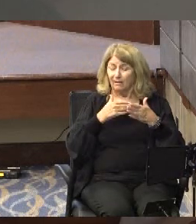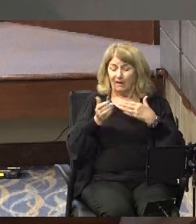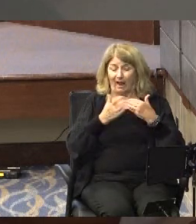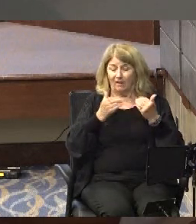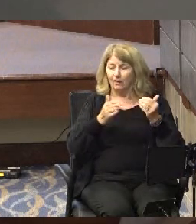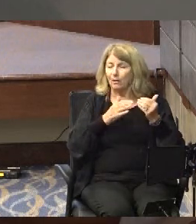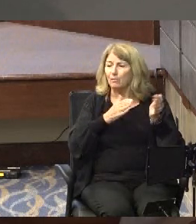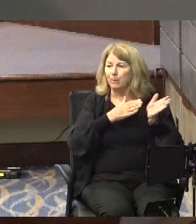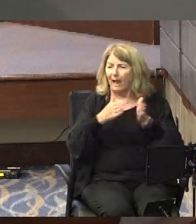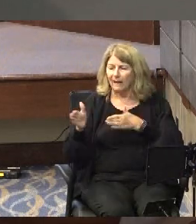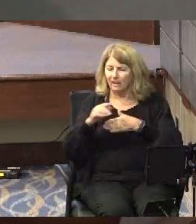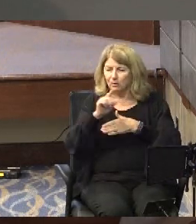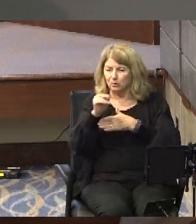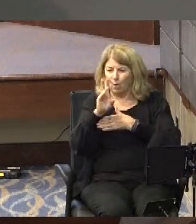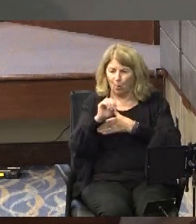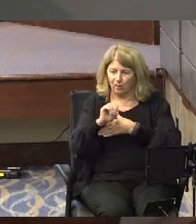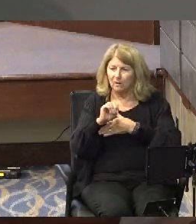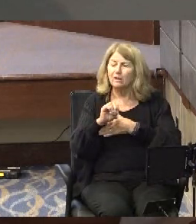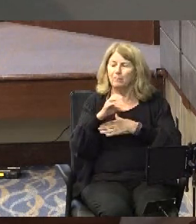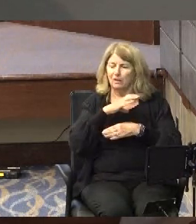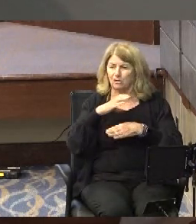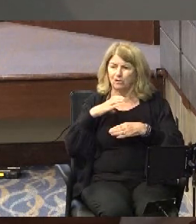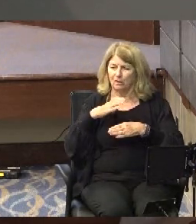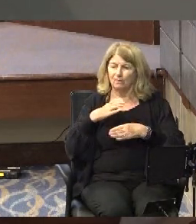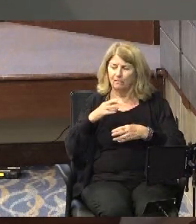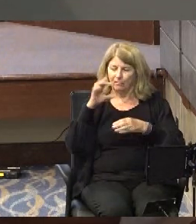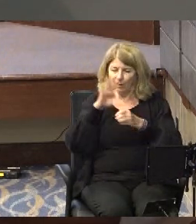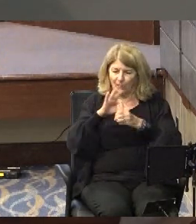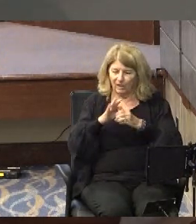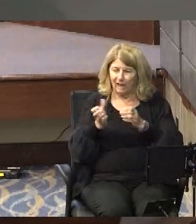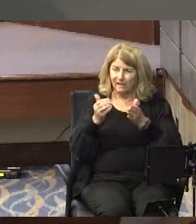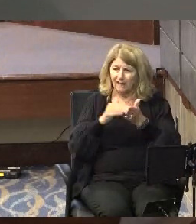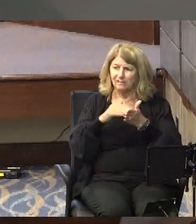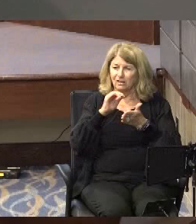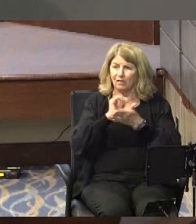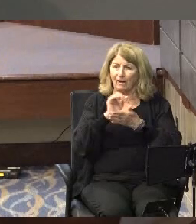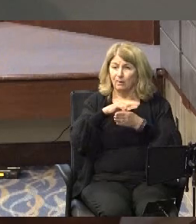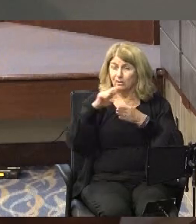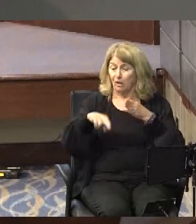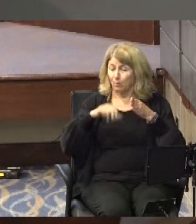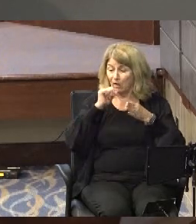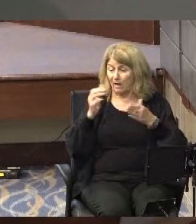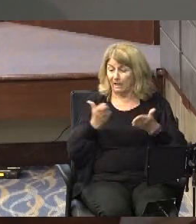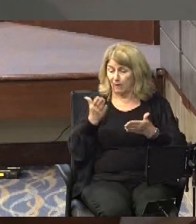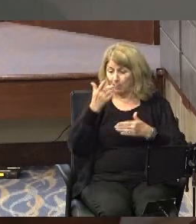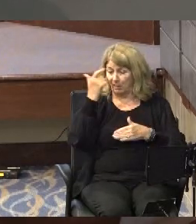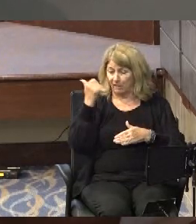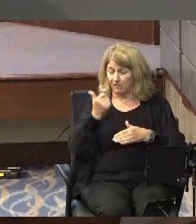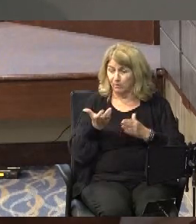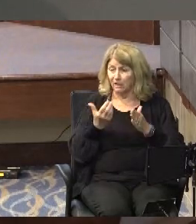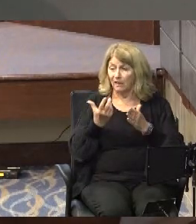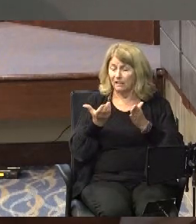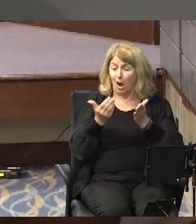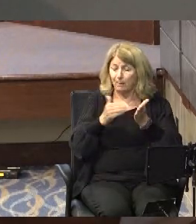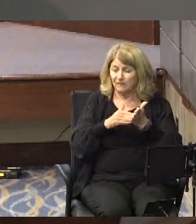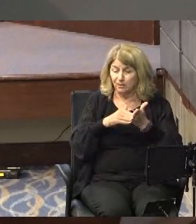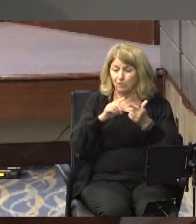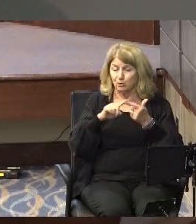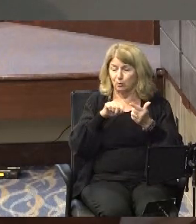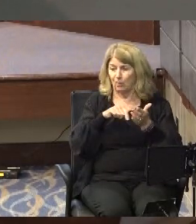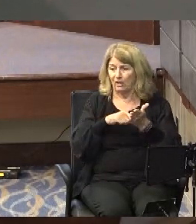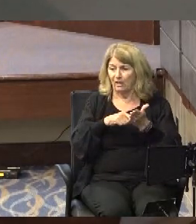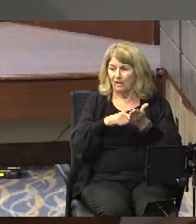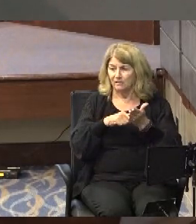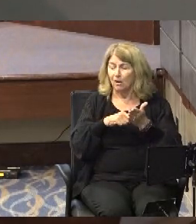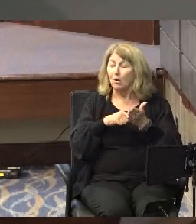narrowly voted against the recommendation to rezone. So we're not here because those in opposition to this are simply trying to maintain